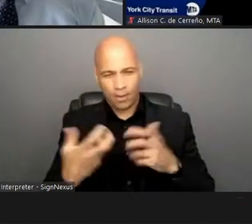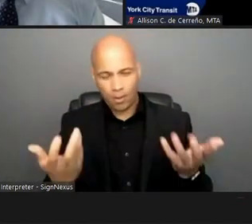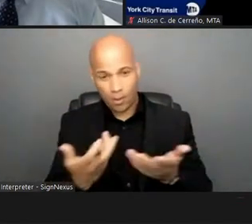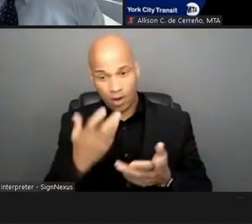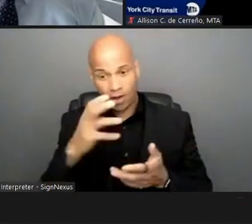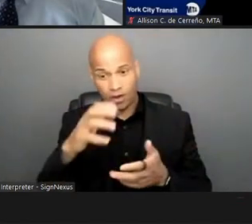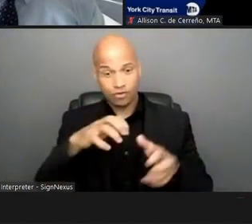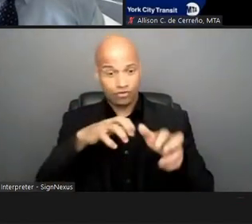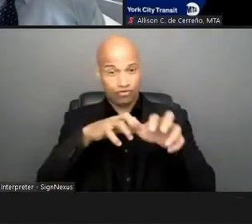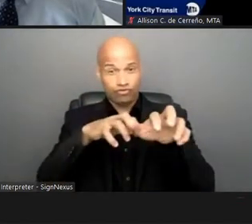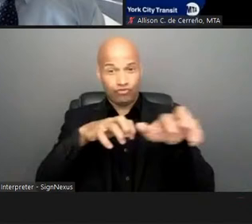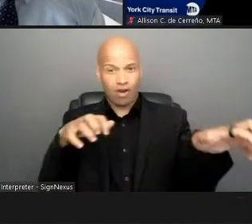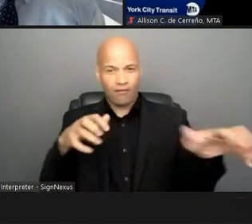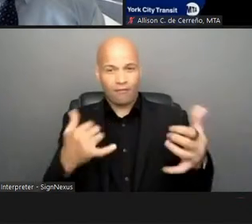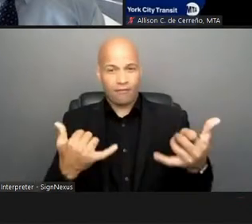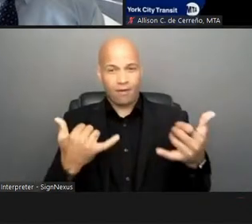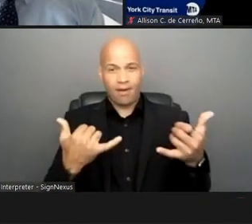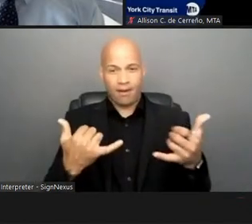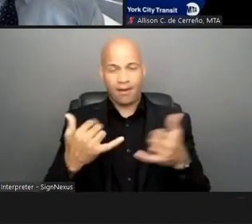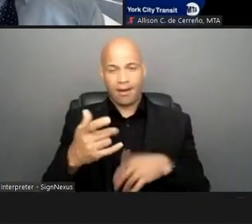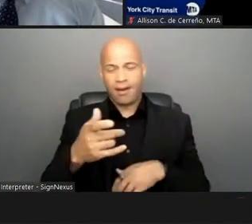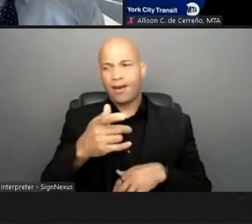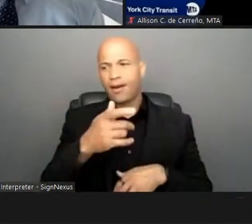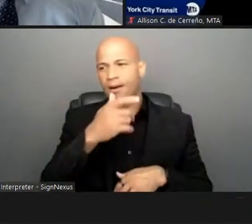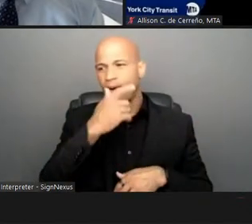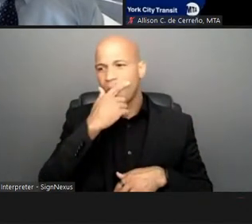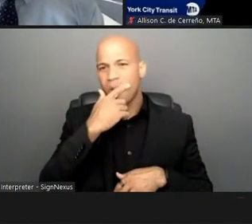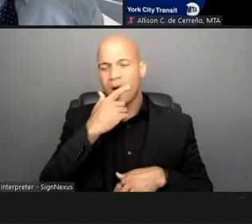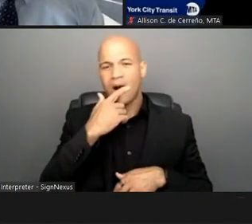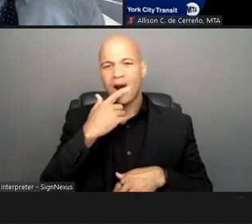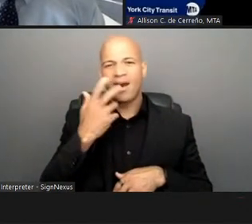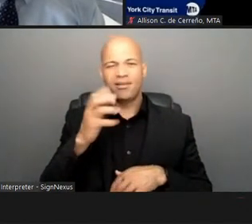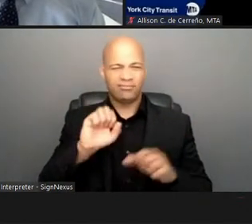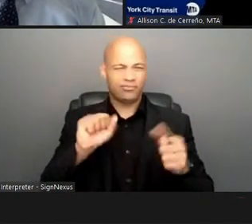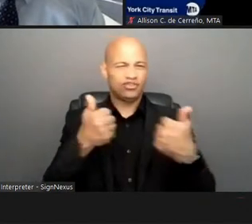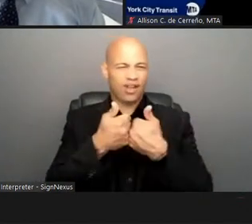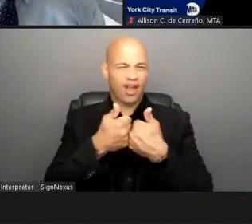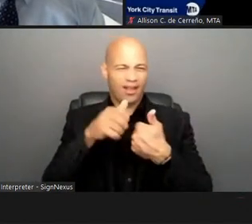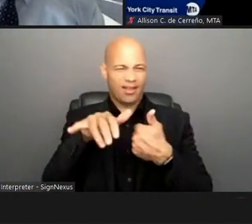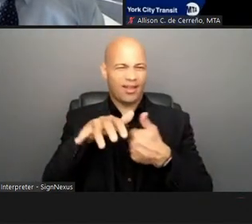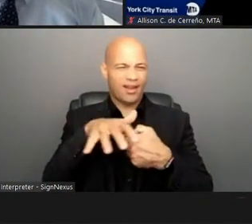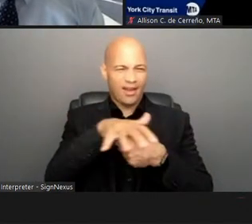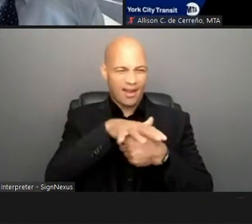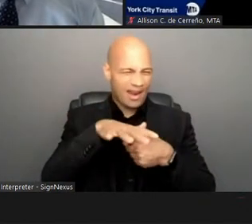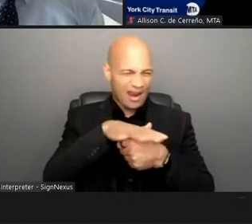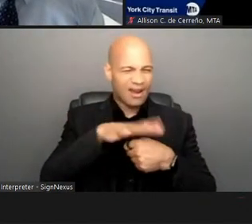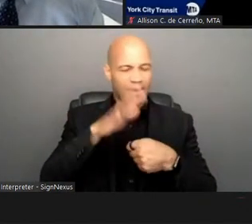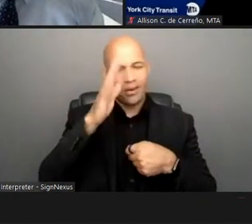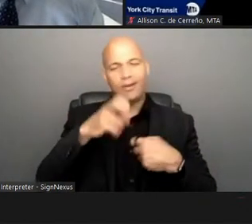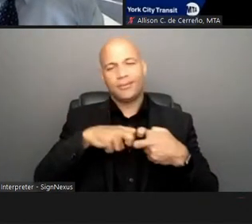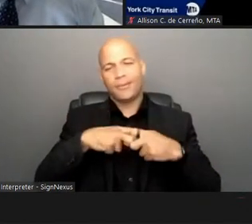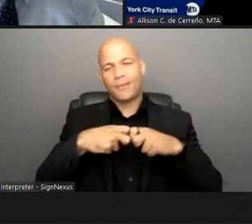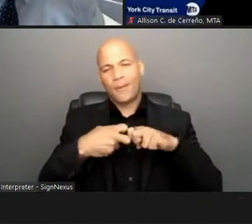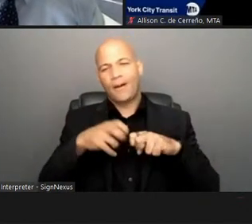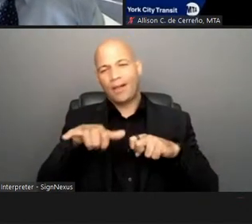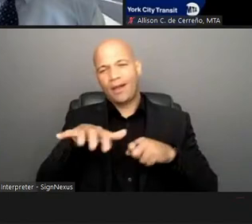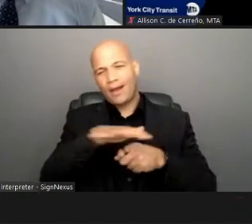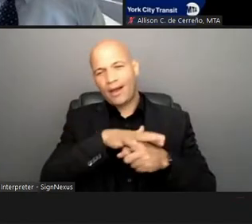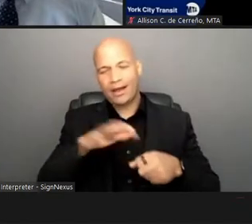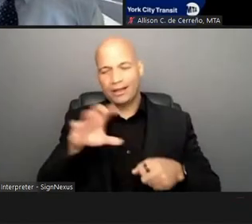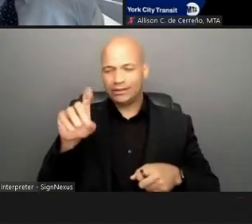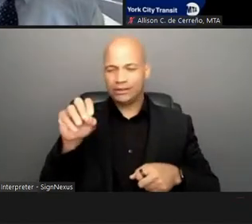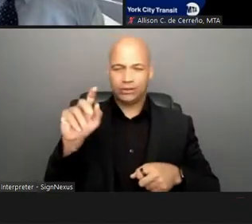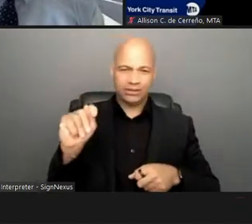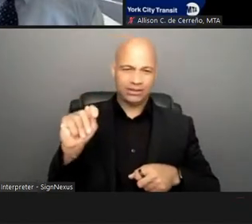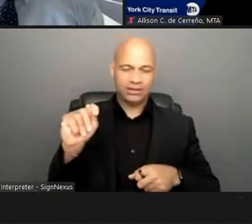traffic currently where there are challenges within that area is going to be a problem for DOT to